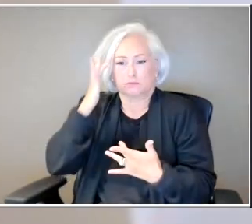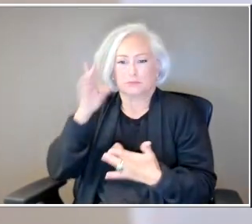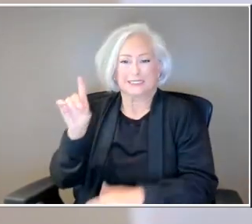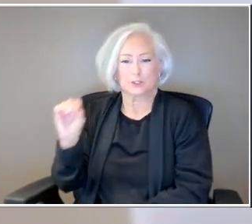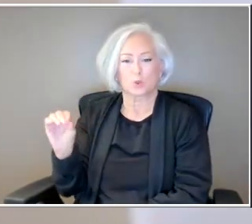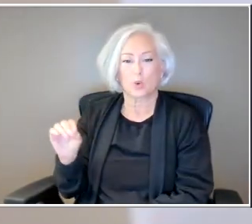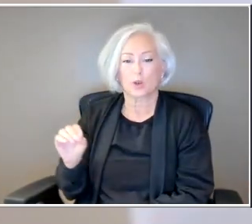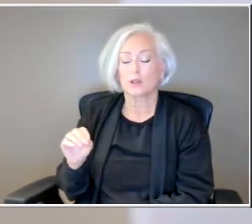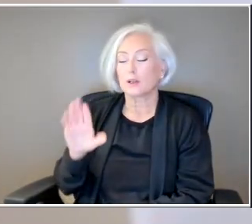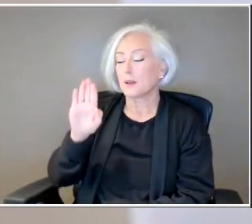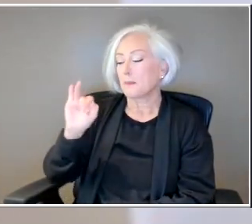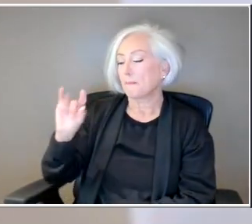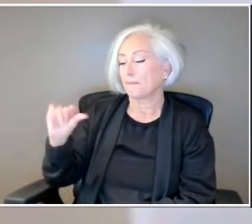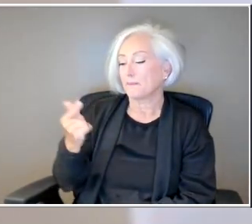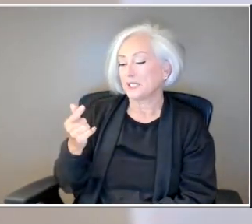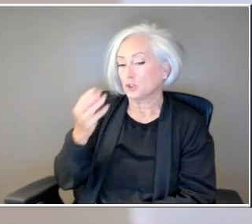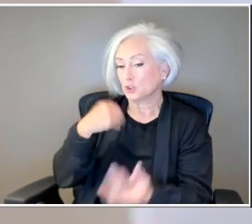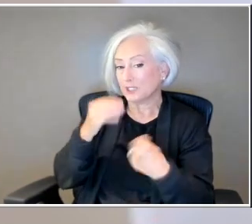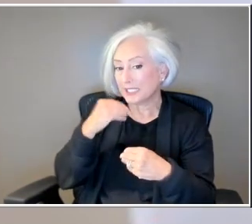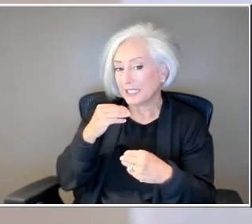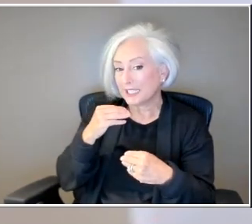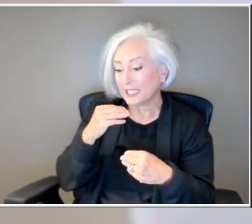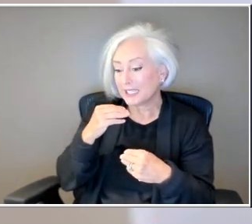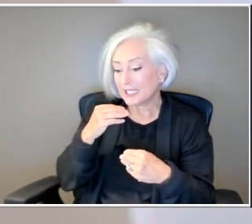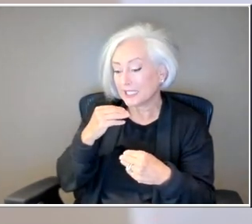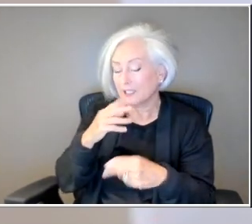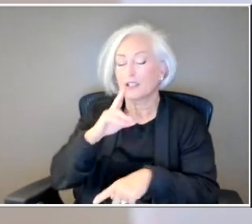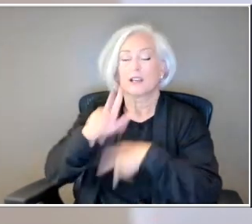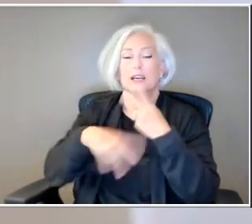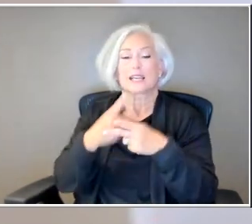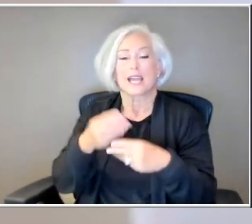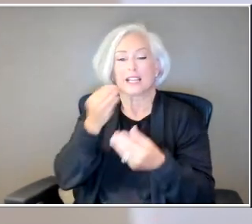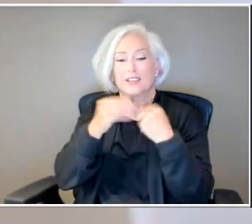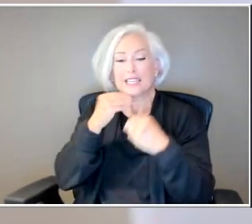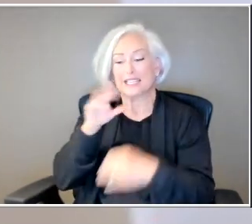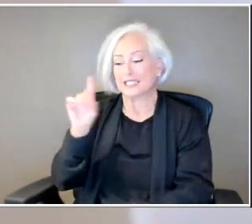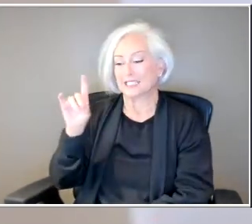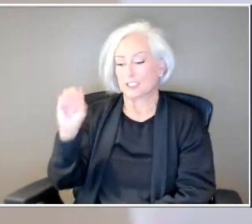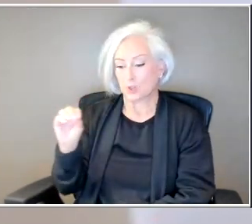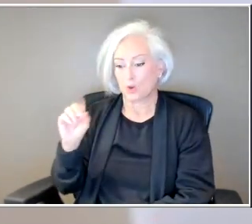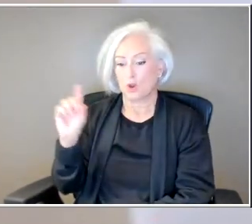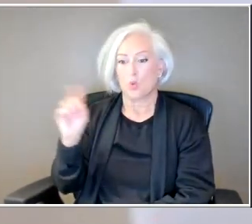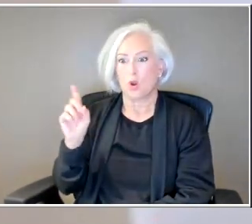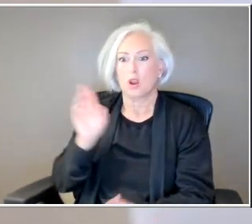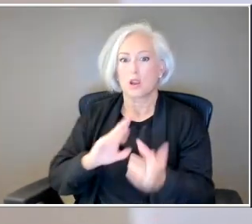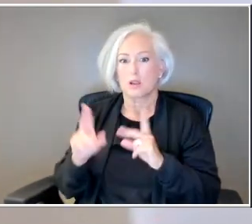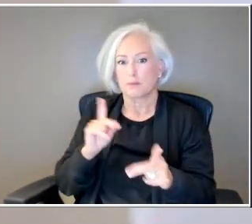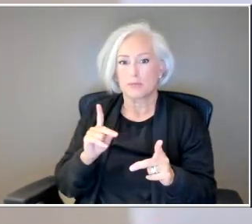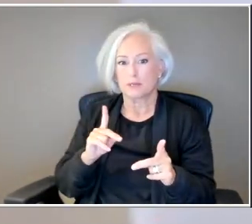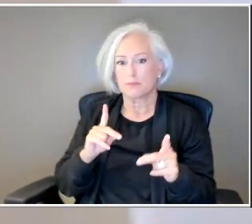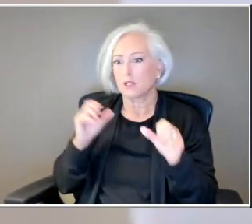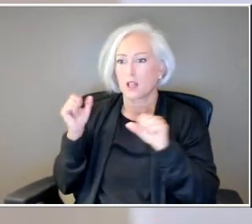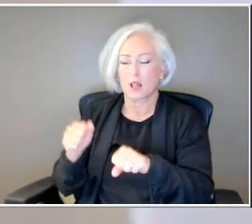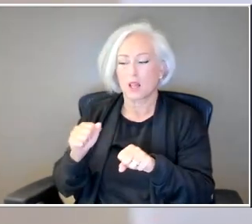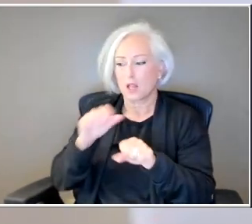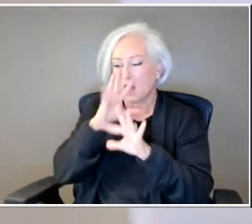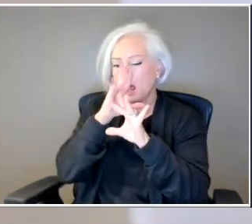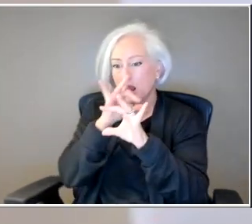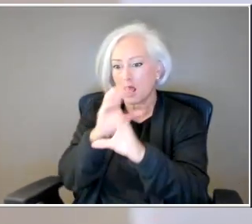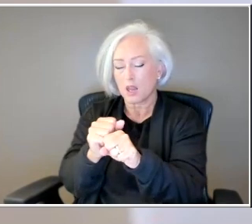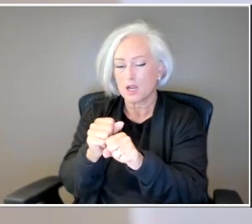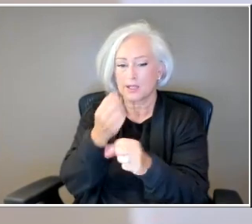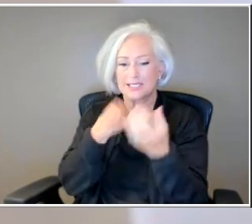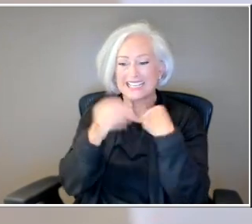Binge eating disorder is a type of eating disorder where people have strong compulsions towards eating, and they